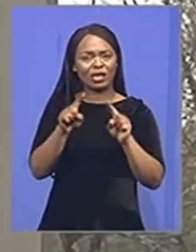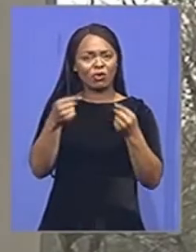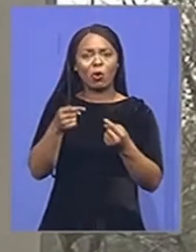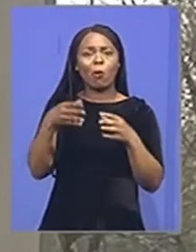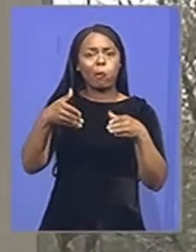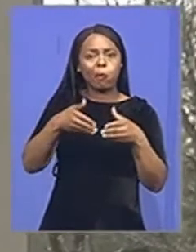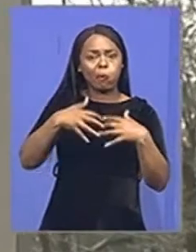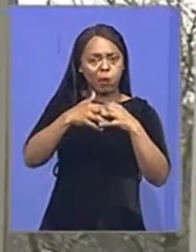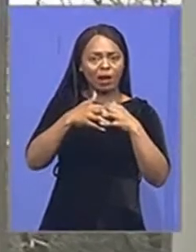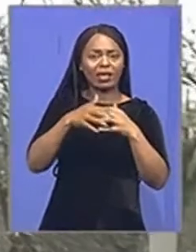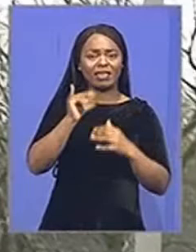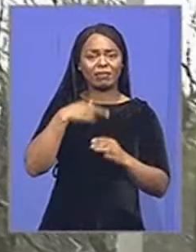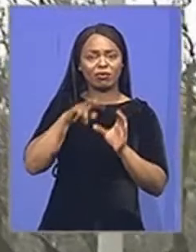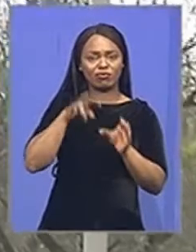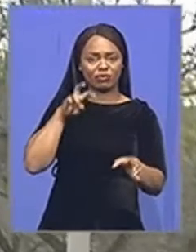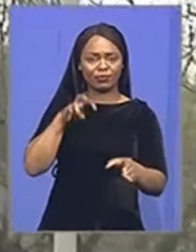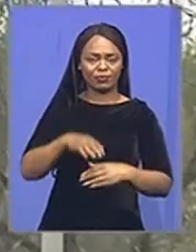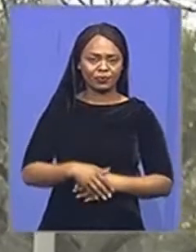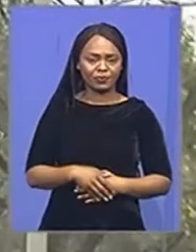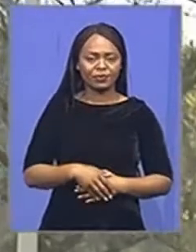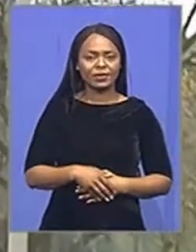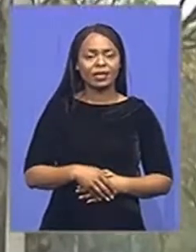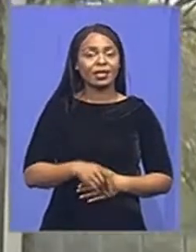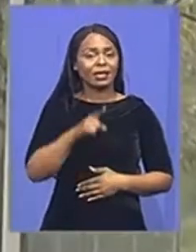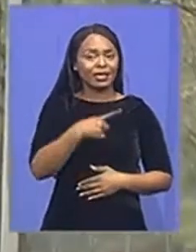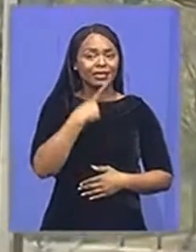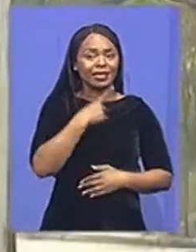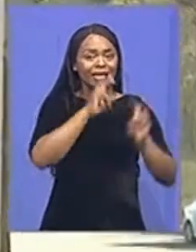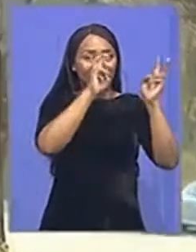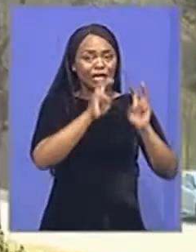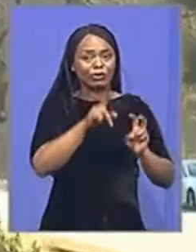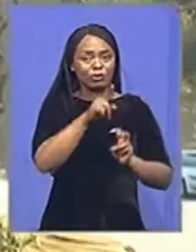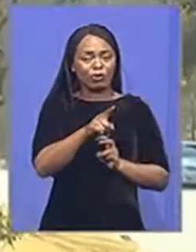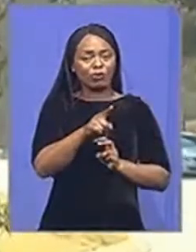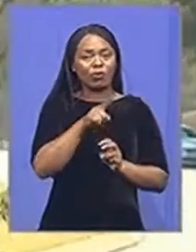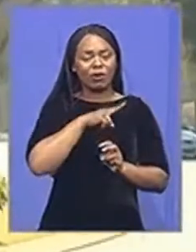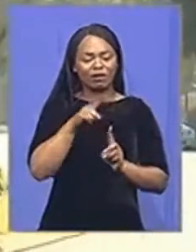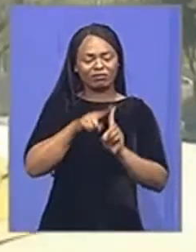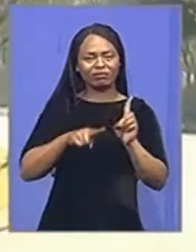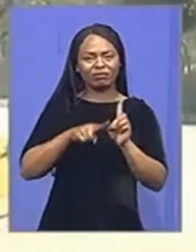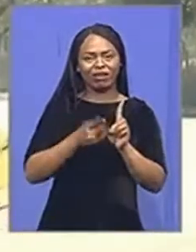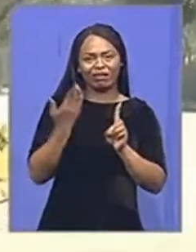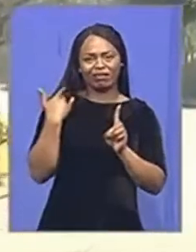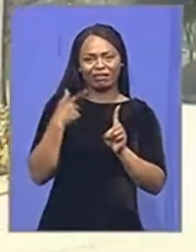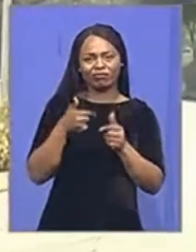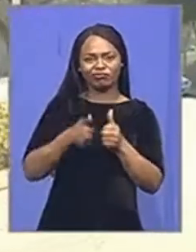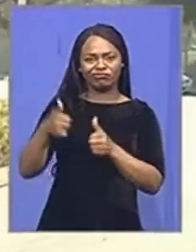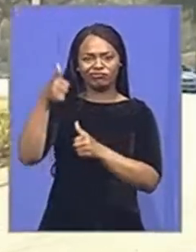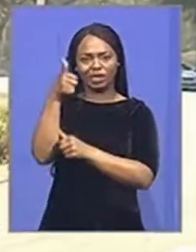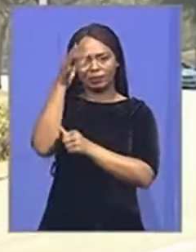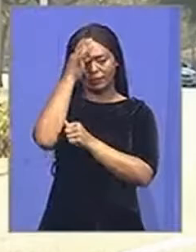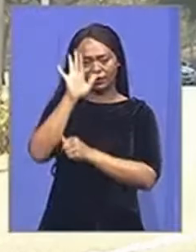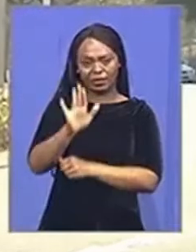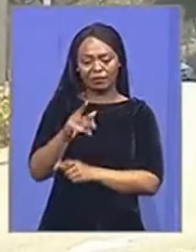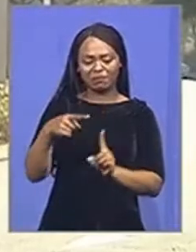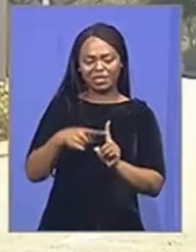Fana rabela dipotso tse ba le merero ya manang le Eskom ka nako ya fa ene santse e le tlhogo ya maloba ya dikgwebo tsa puso, Ramaphosa a re o ne a